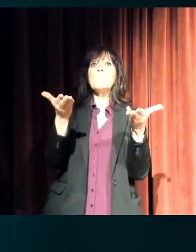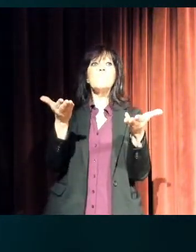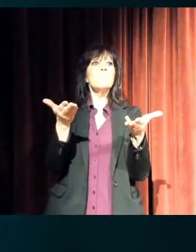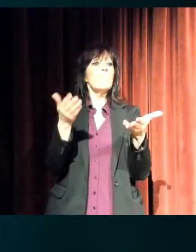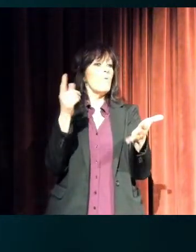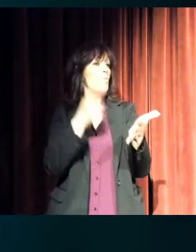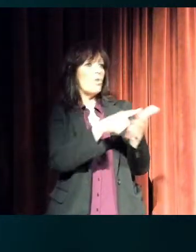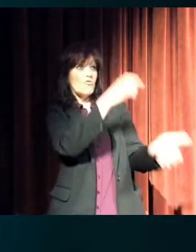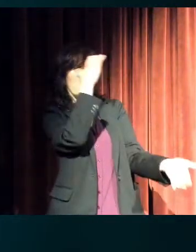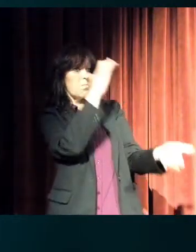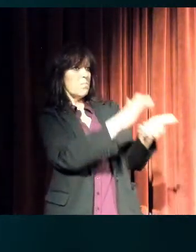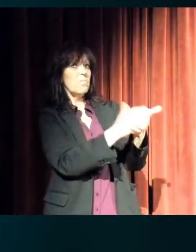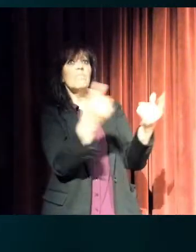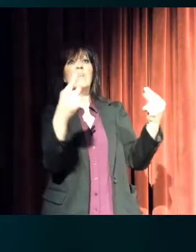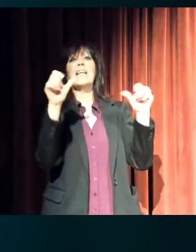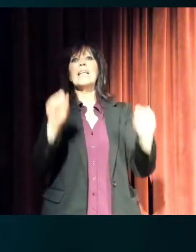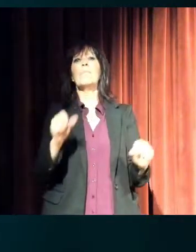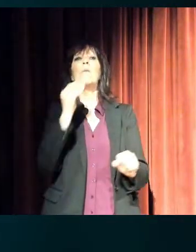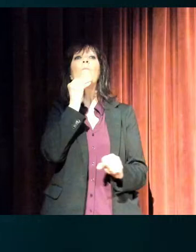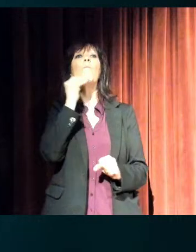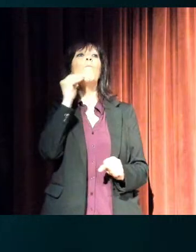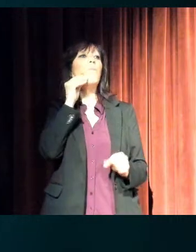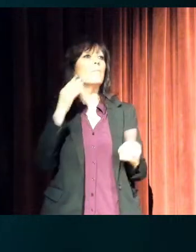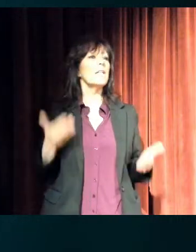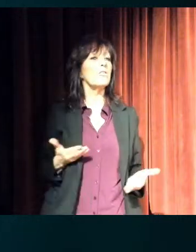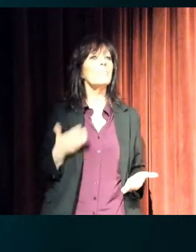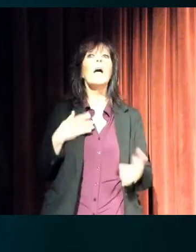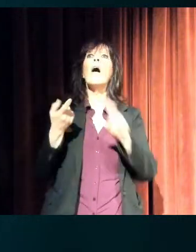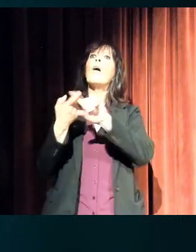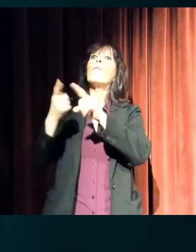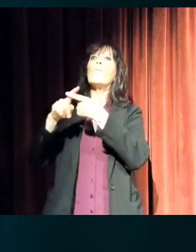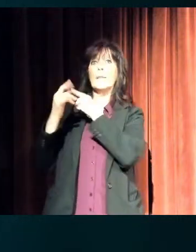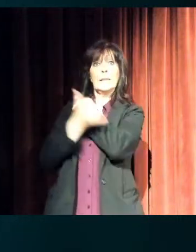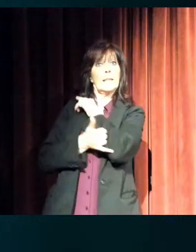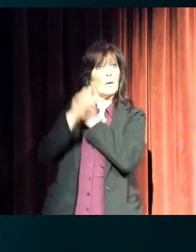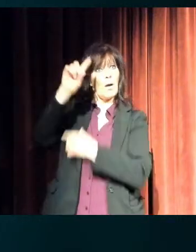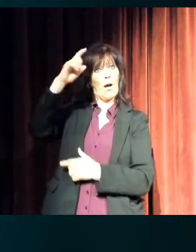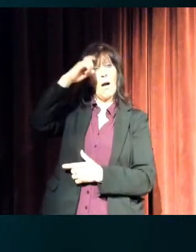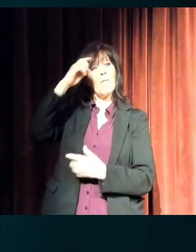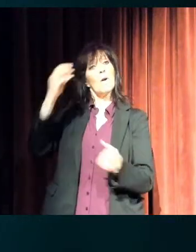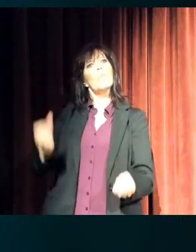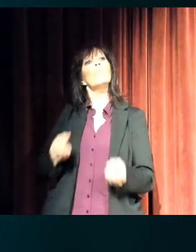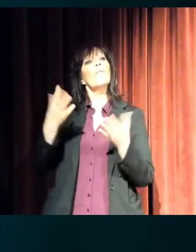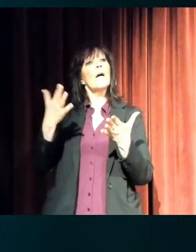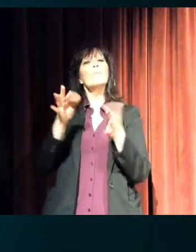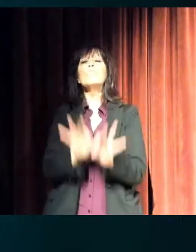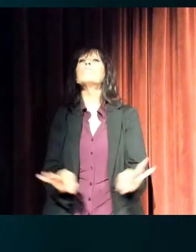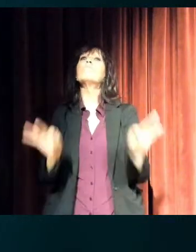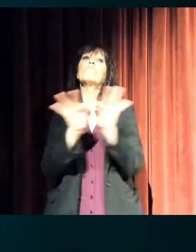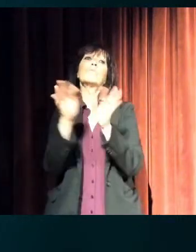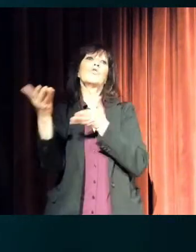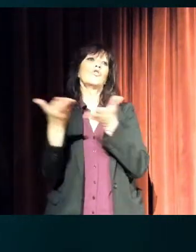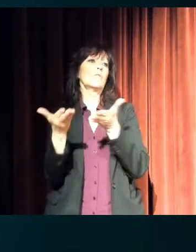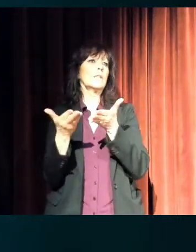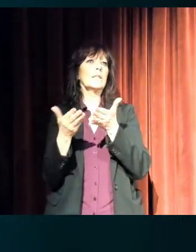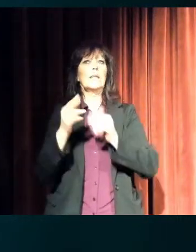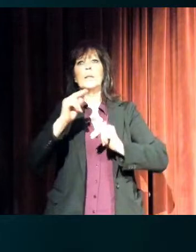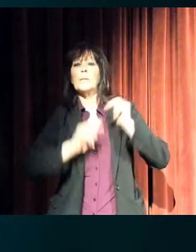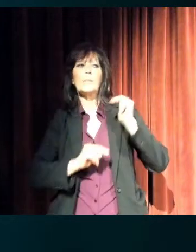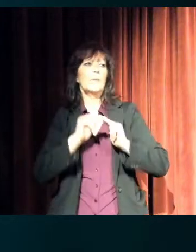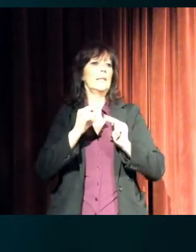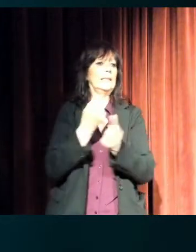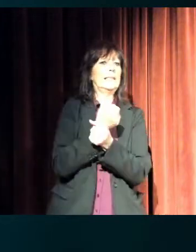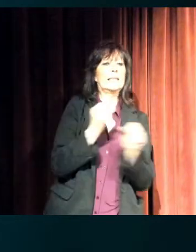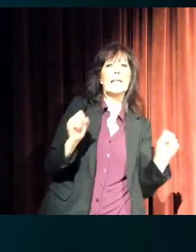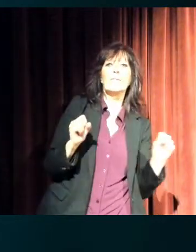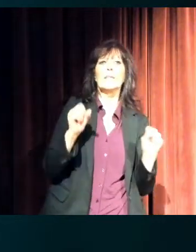or what they believe, can find a home. Our friends in county government provide essential public services, such as infrastructure, public safety,